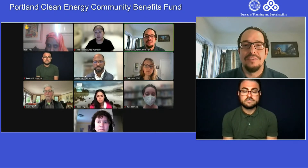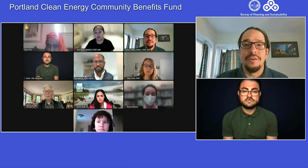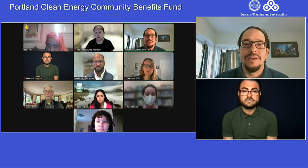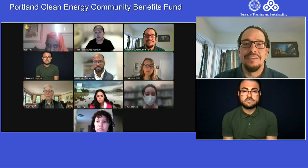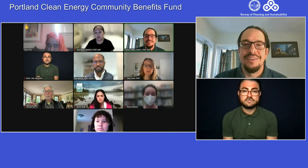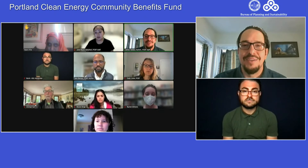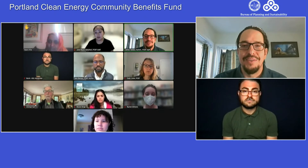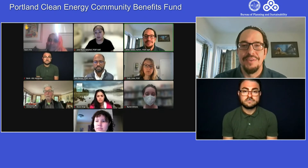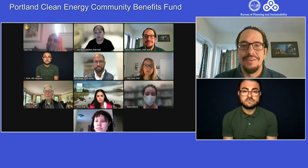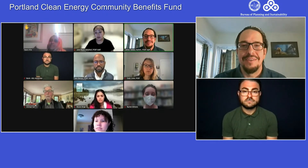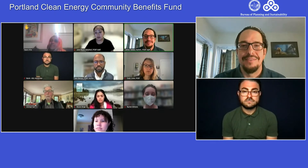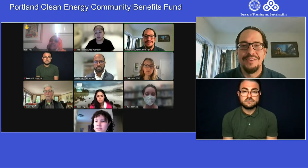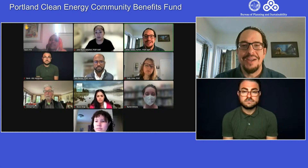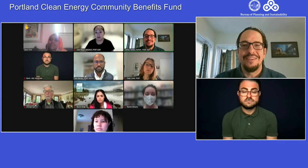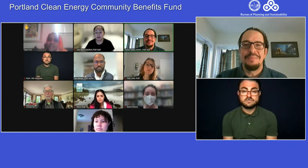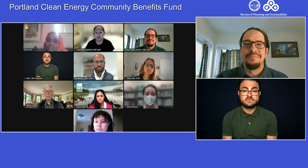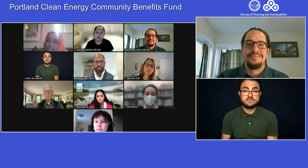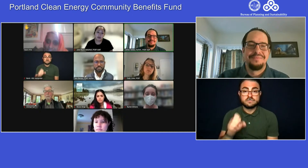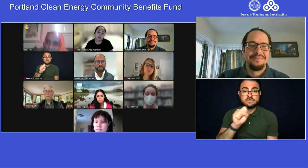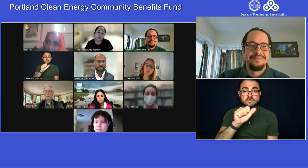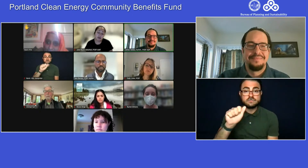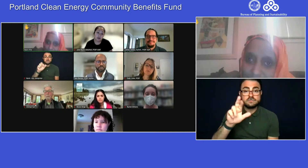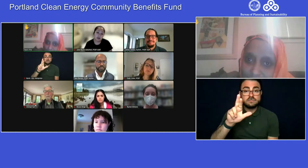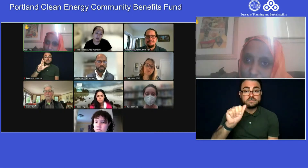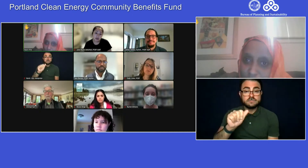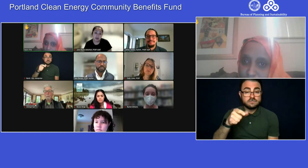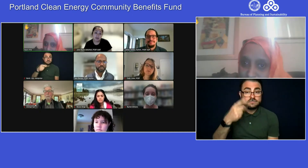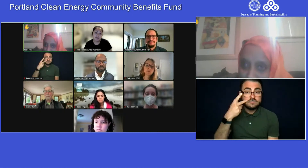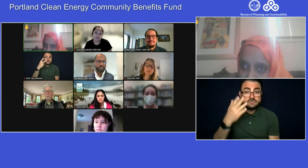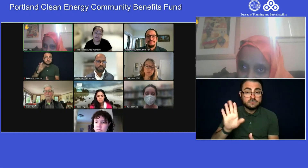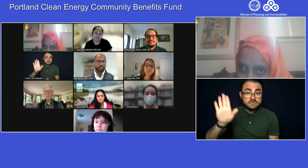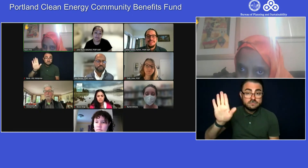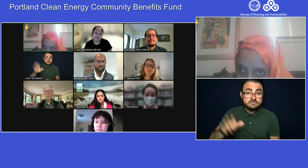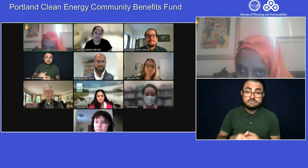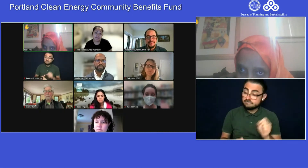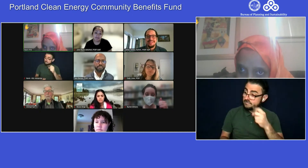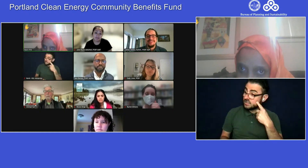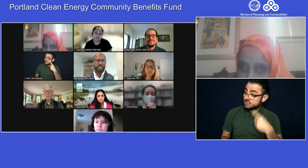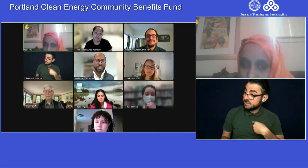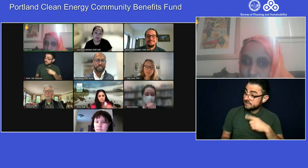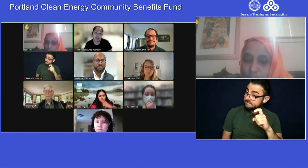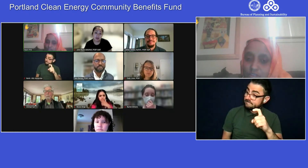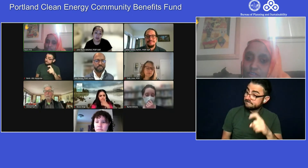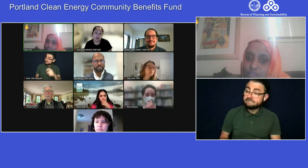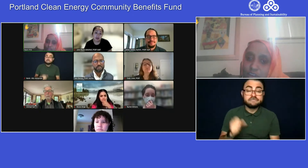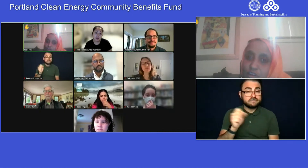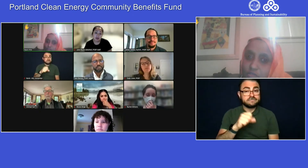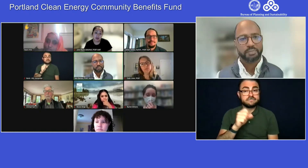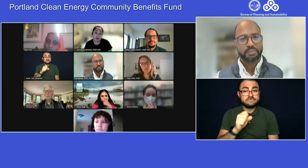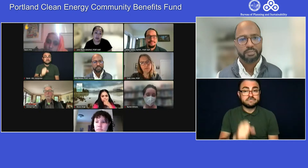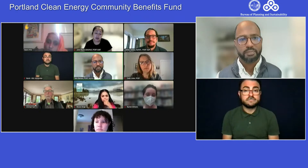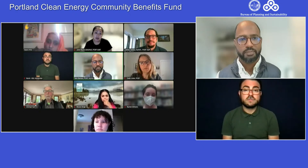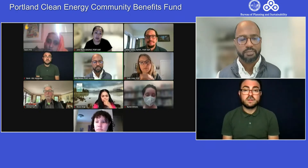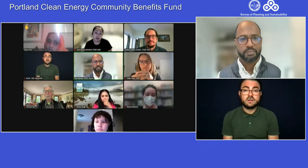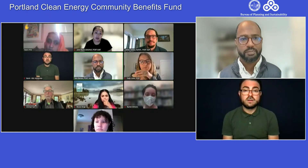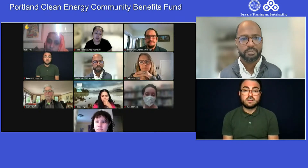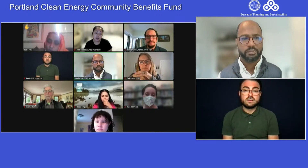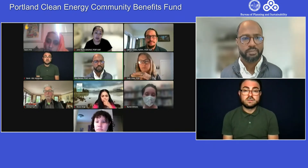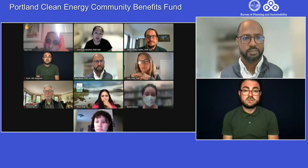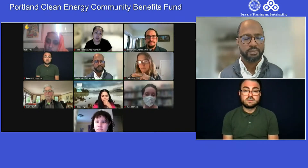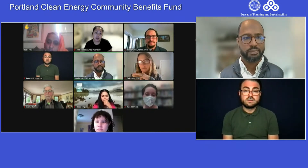Yes, Sarah, I see your hand is up. Yes, can you hear me? Yep, we can hear you. Yes. Yeah,